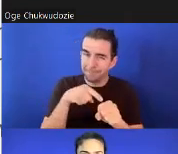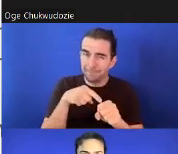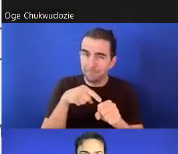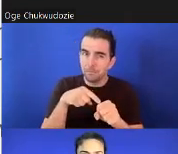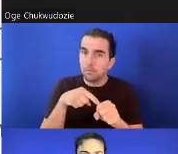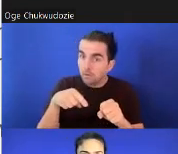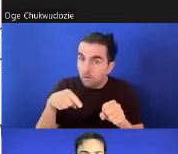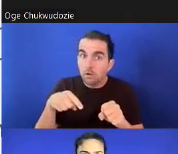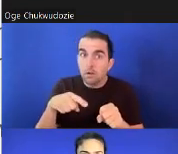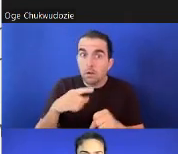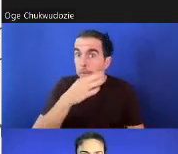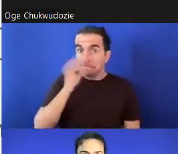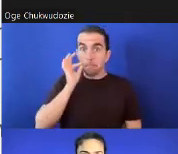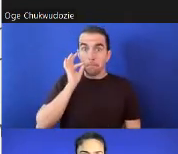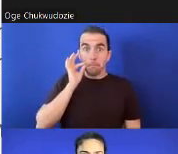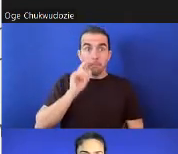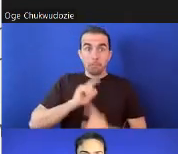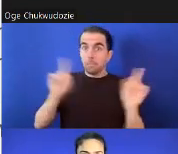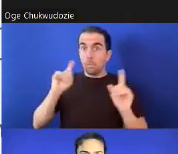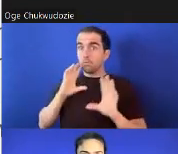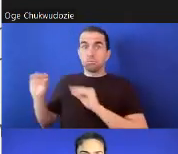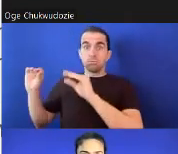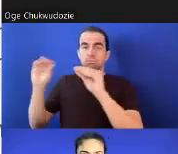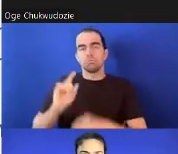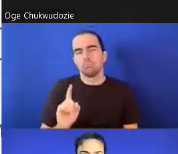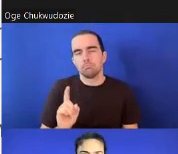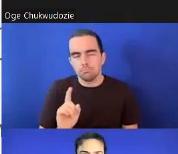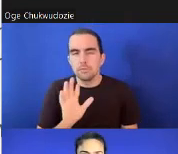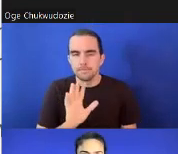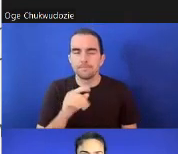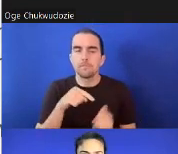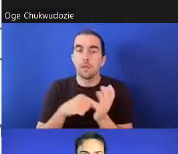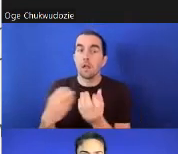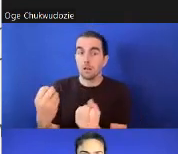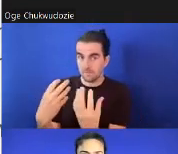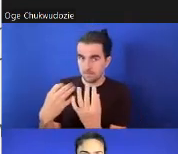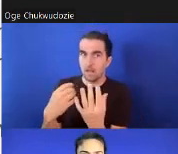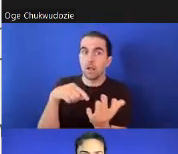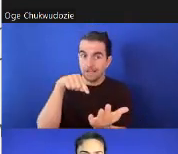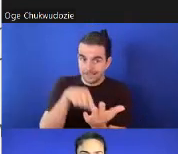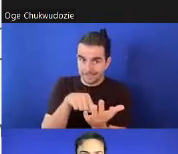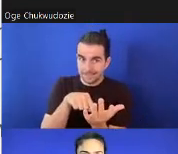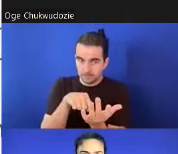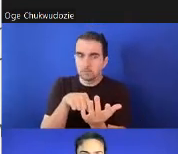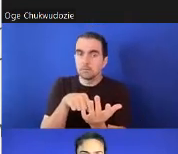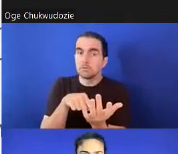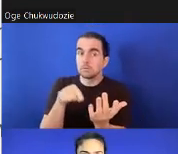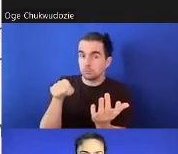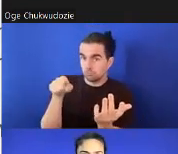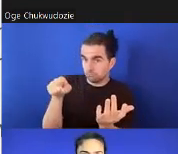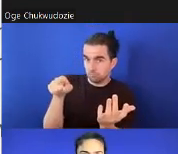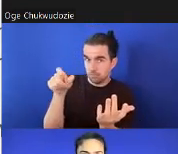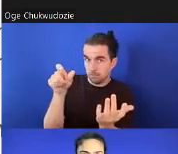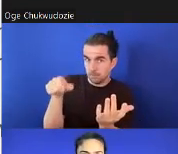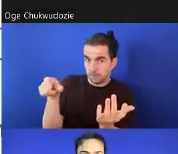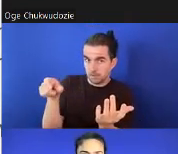that this person needs to be involved in managing this kind of issue. So we don't have to make a